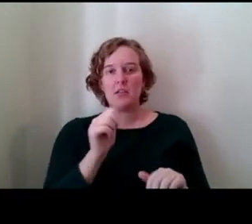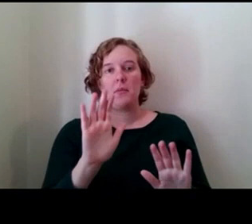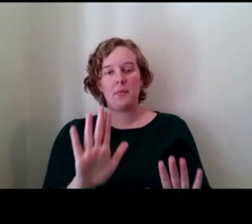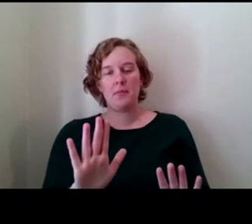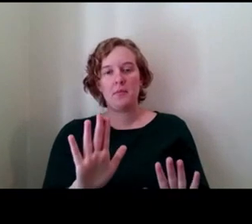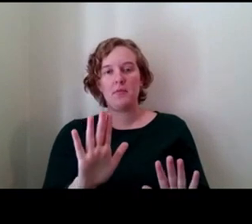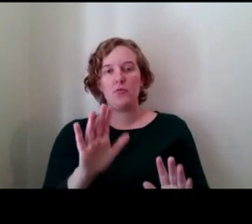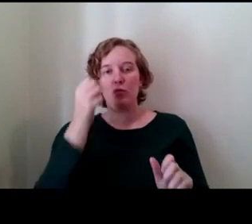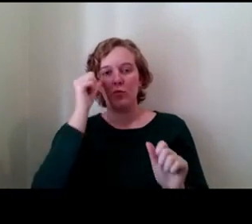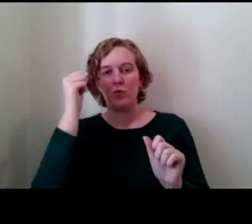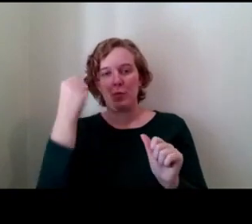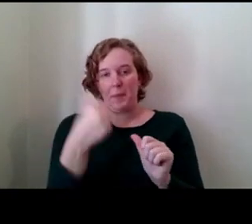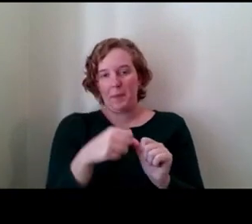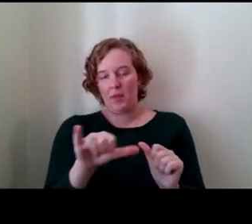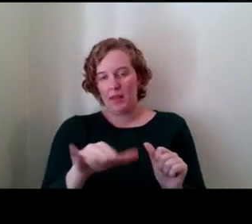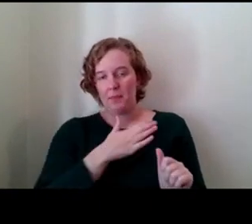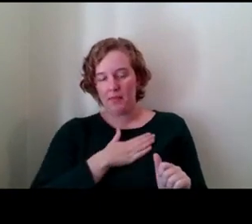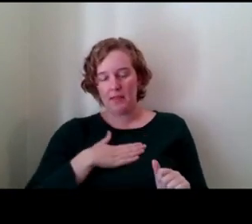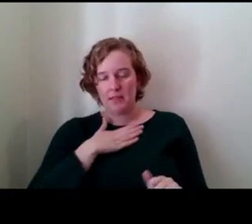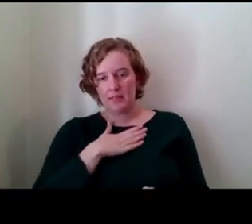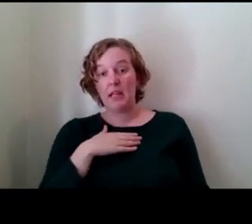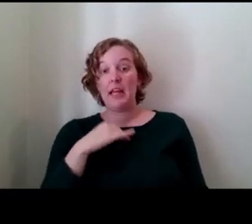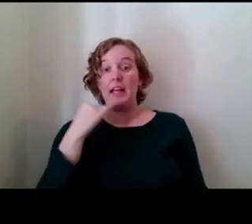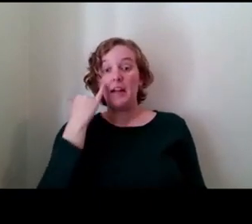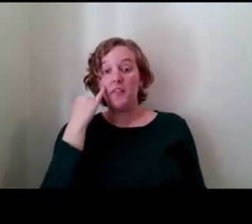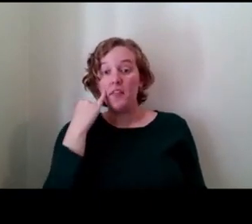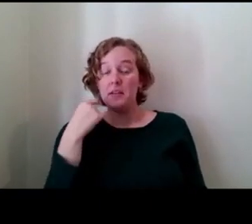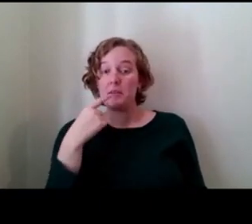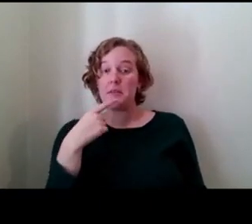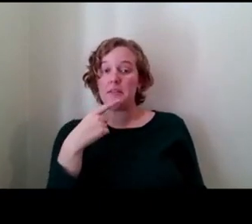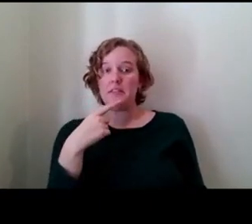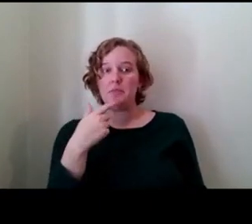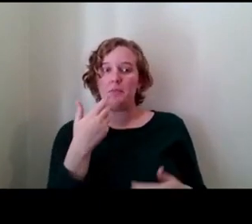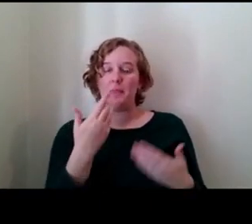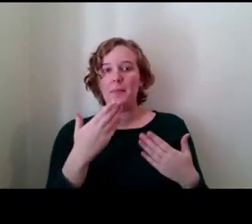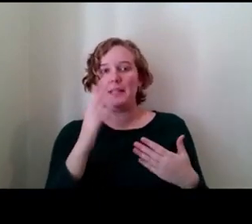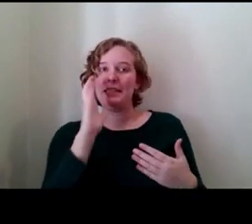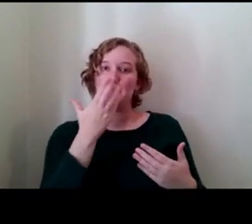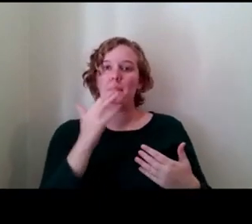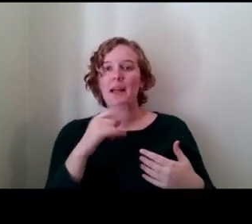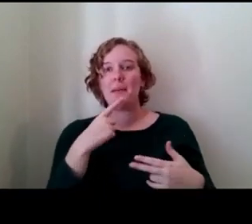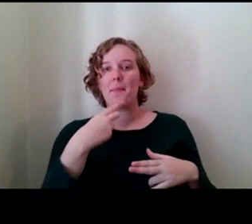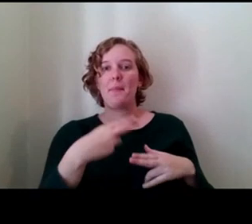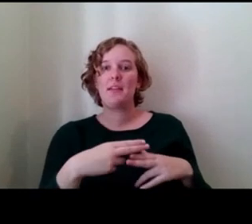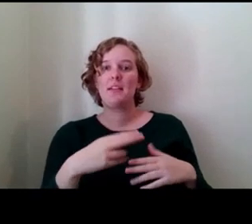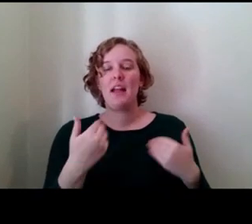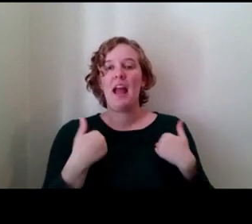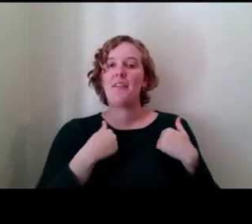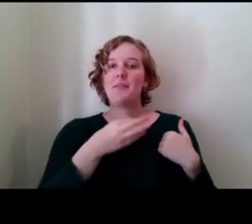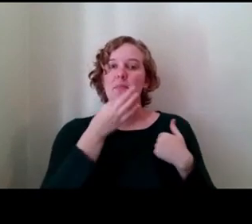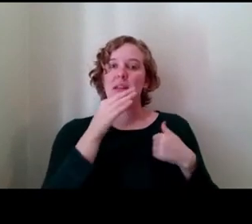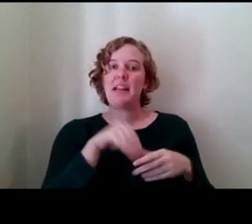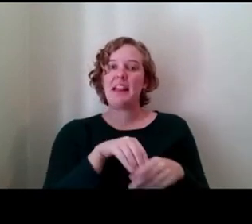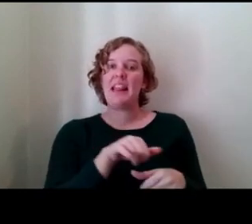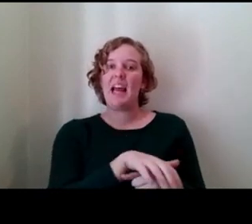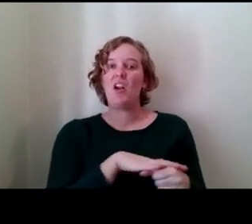in mind. And in case I kind of allude to any expertise in those areas, your job is to help keep me